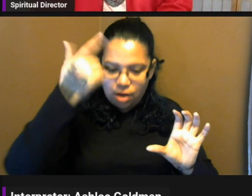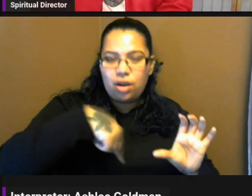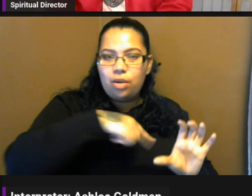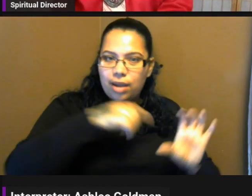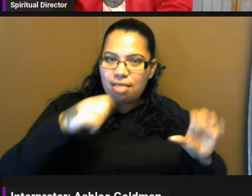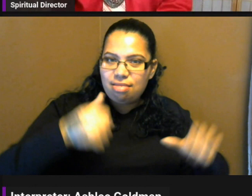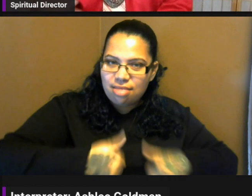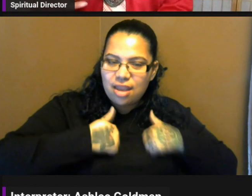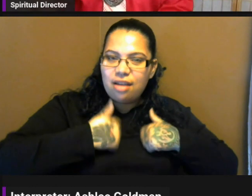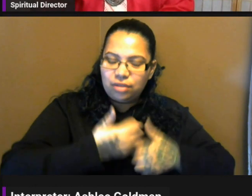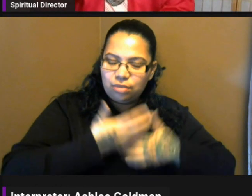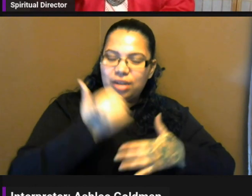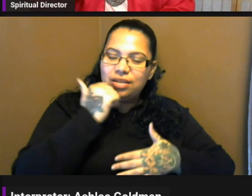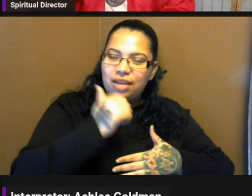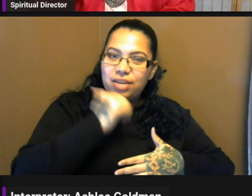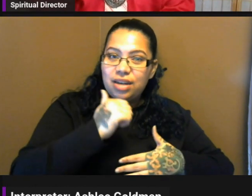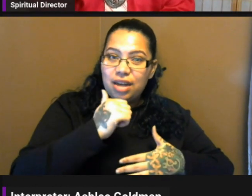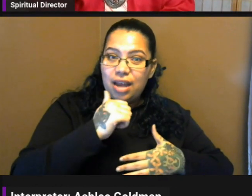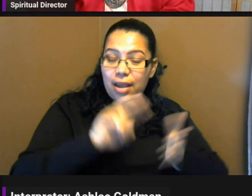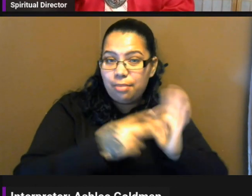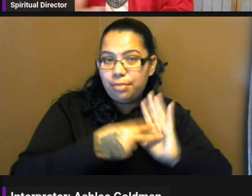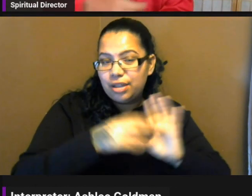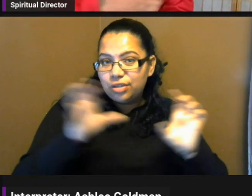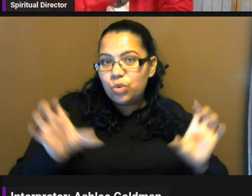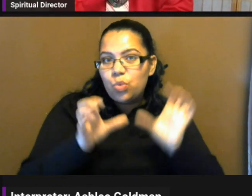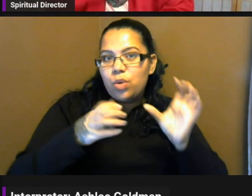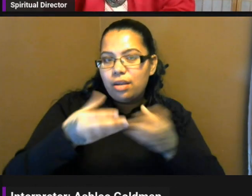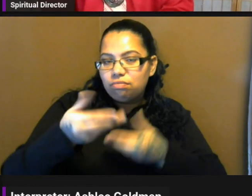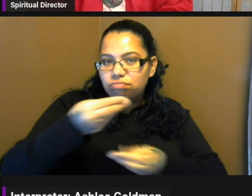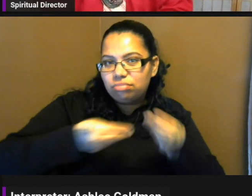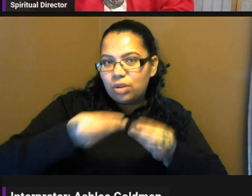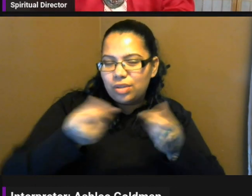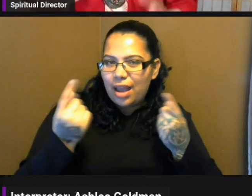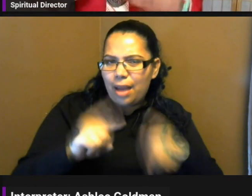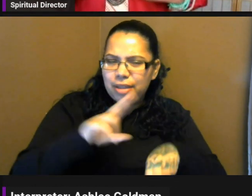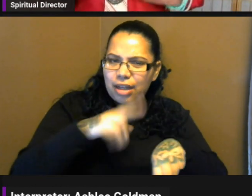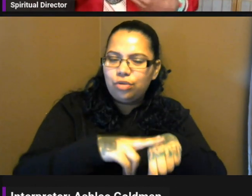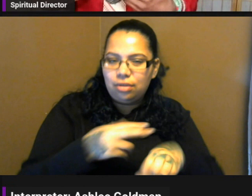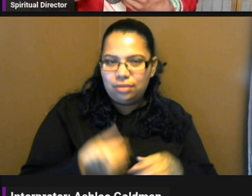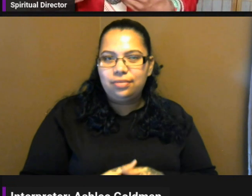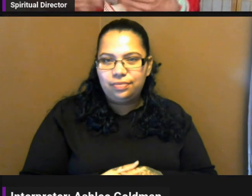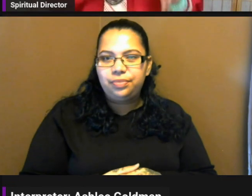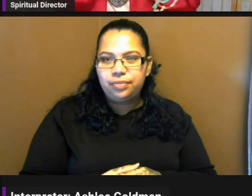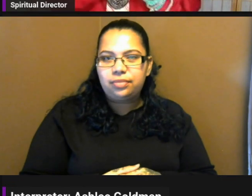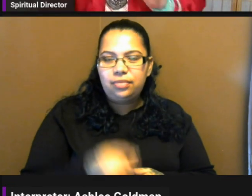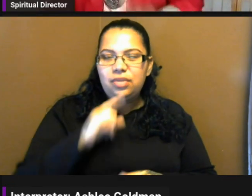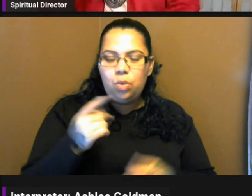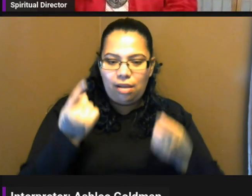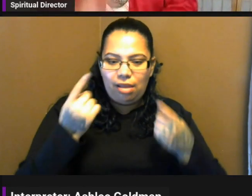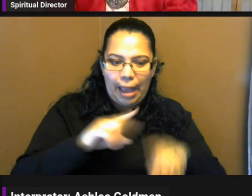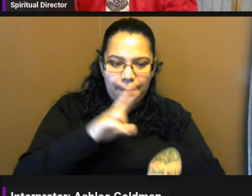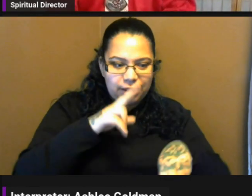our doing flows naturally. It's a natural byproduct of who we are being. It